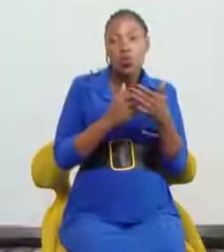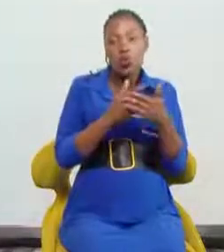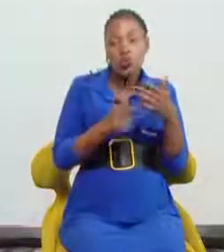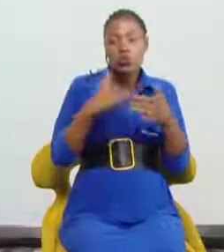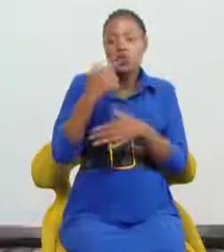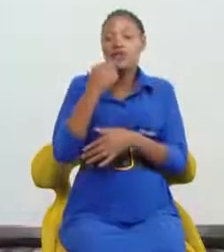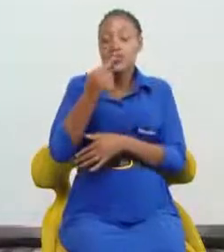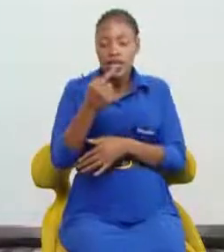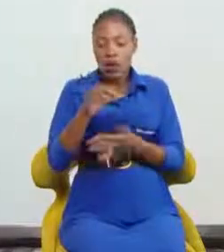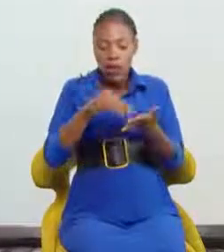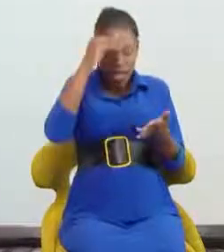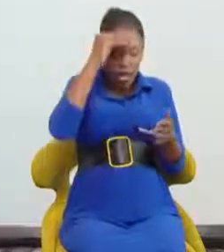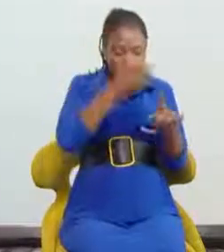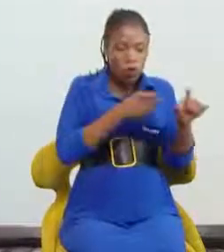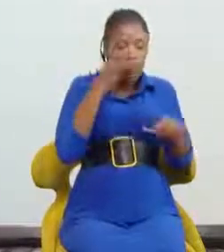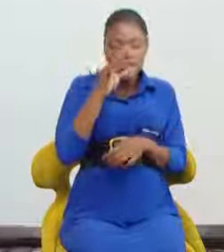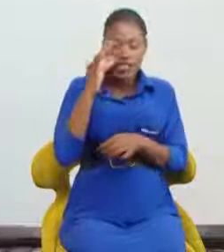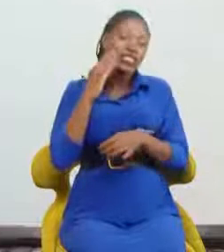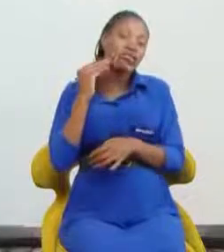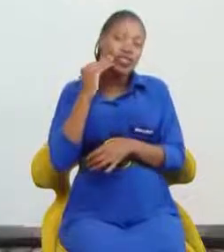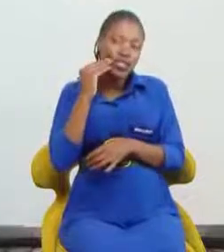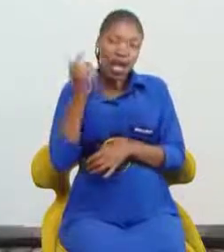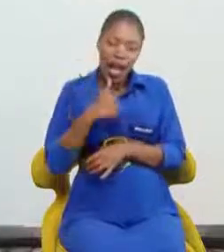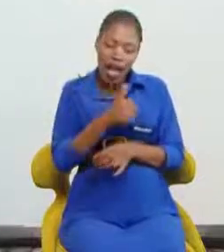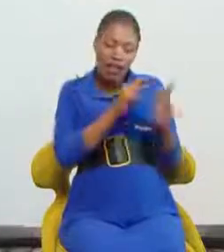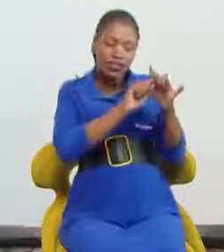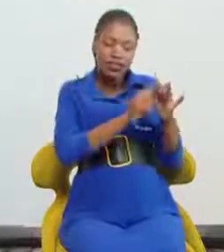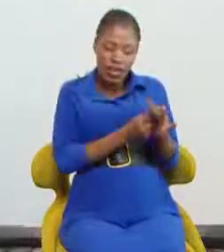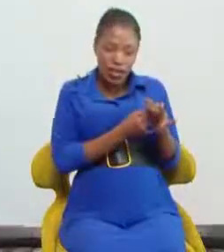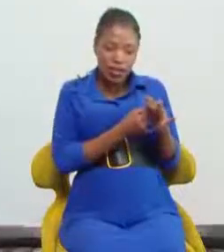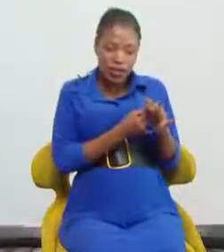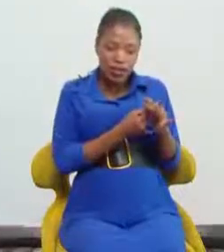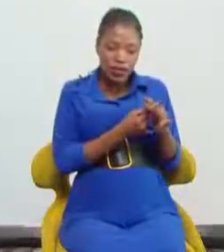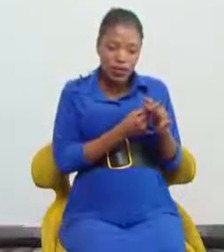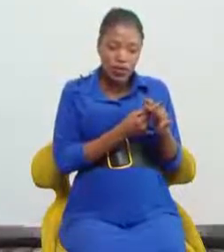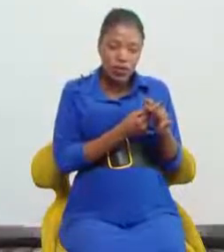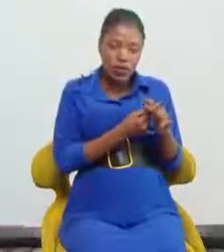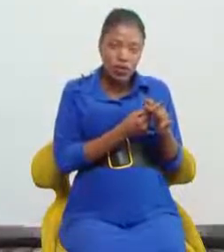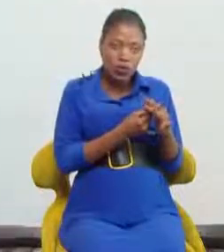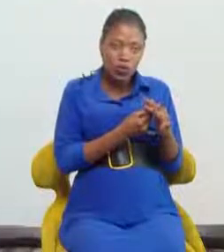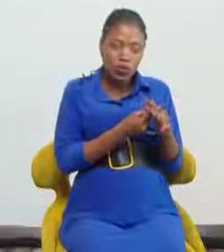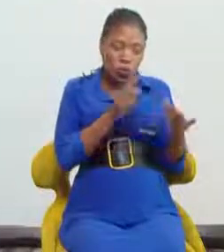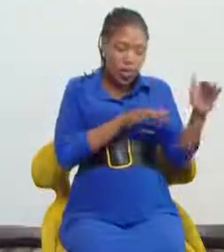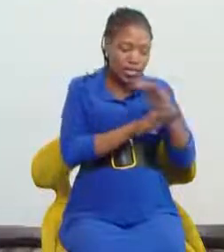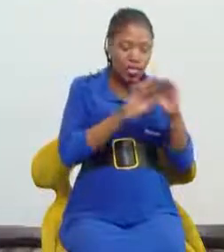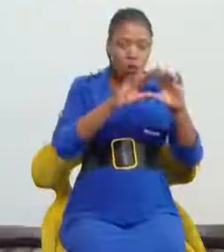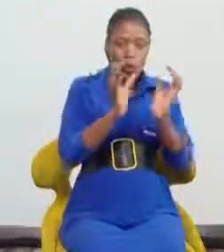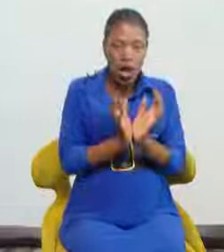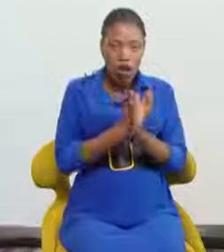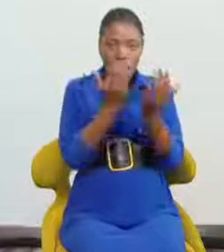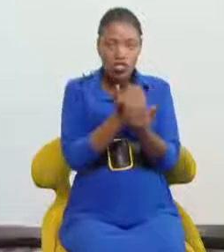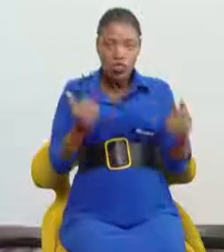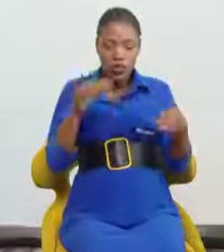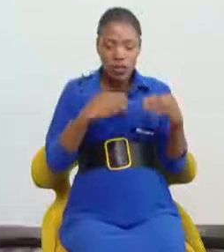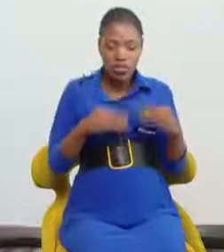from this French experience, is that we started to get a lot of students with disability coming when we started to create support